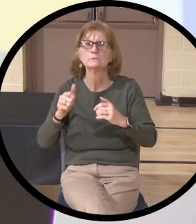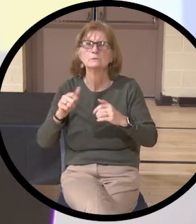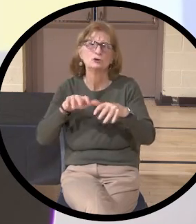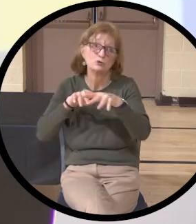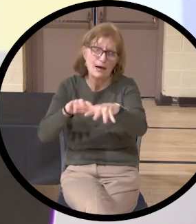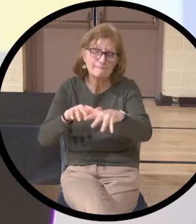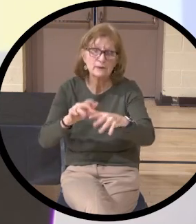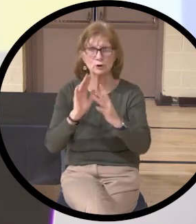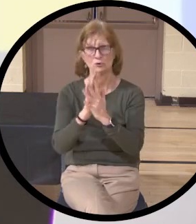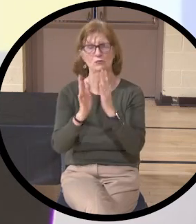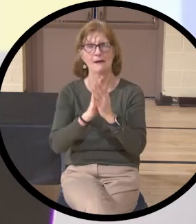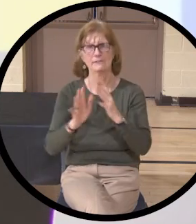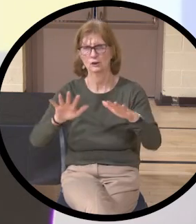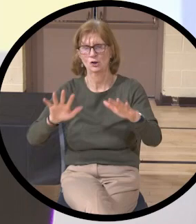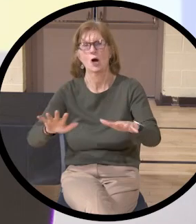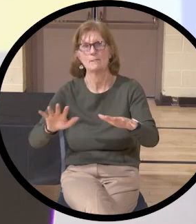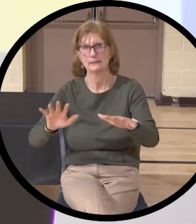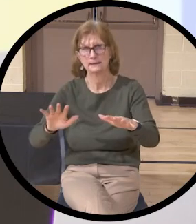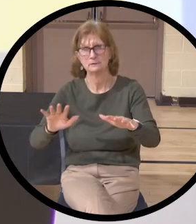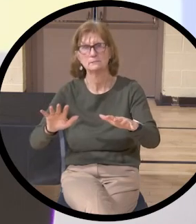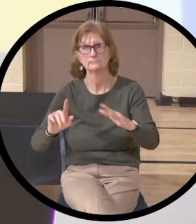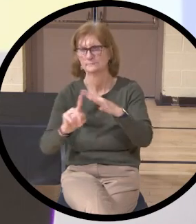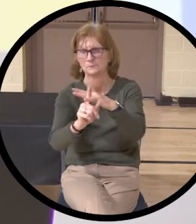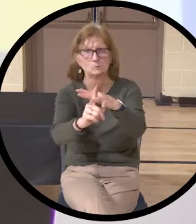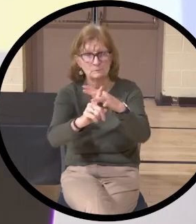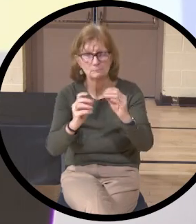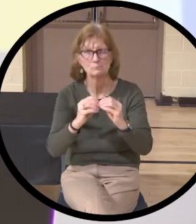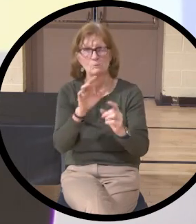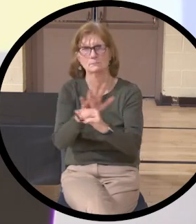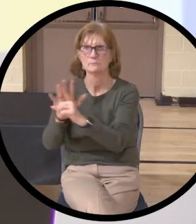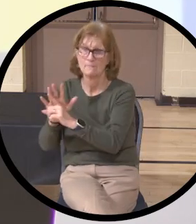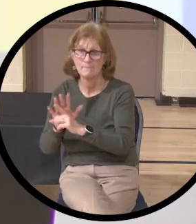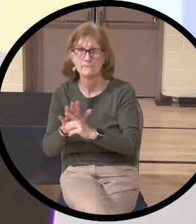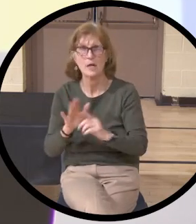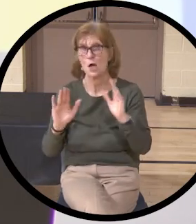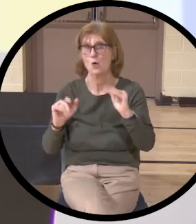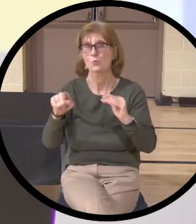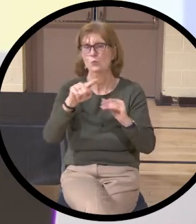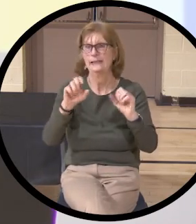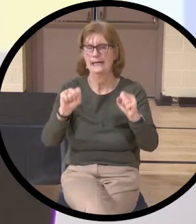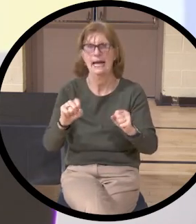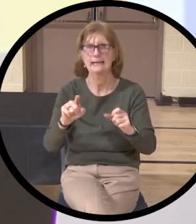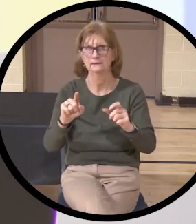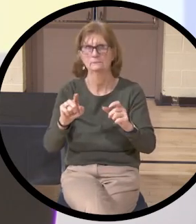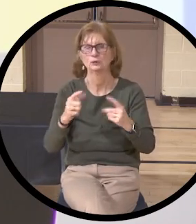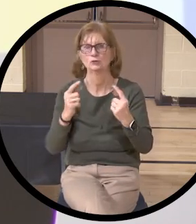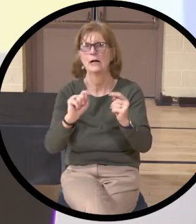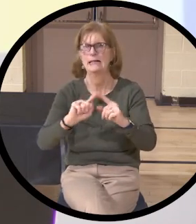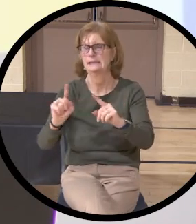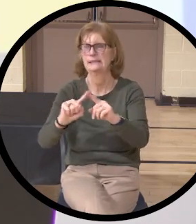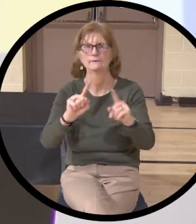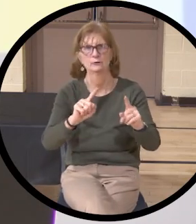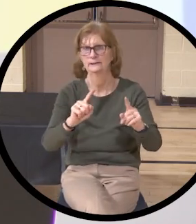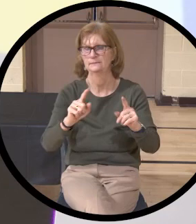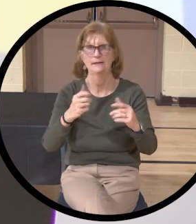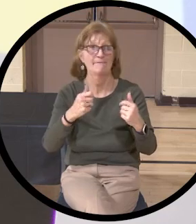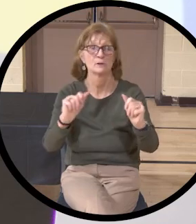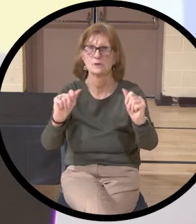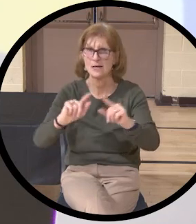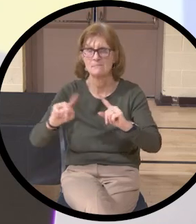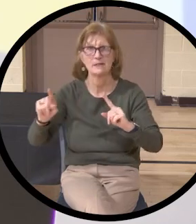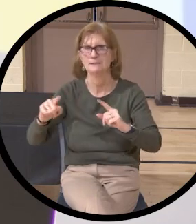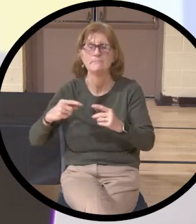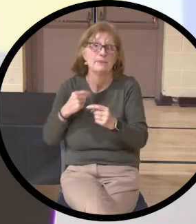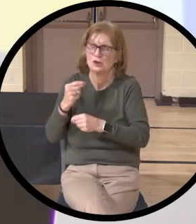a commonplace thing, I think we'd love to consider ways that we can do more traffic calming on slopes. But, traditional speed humps are not